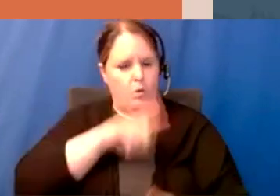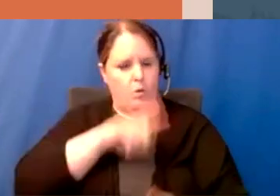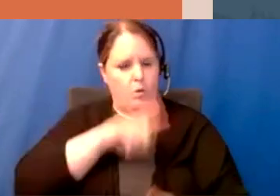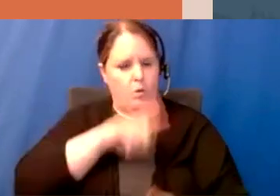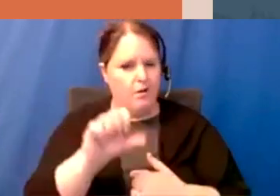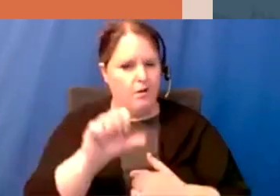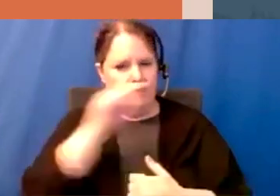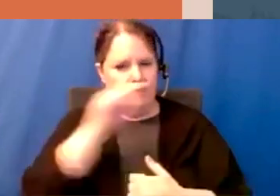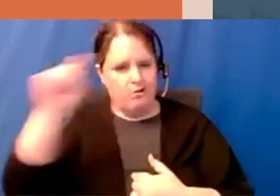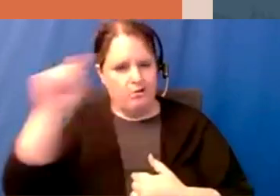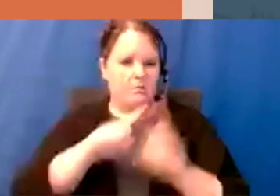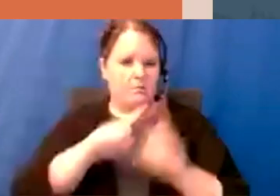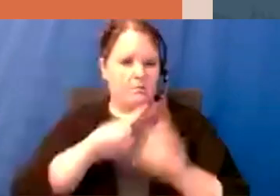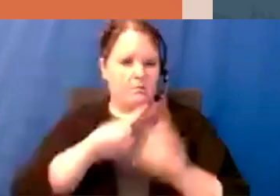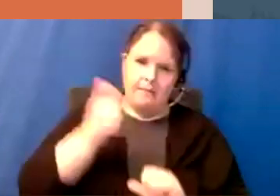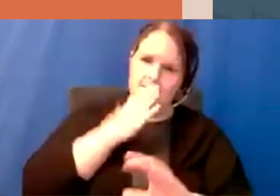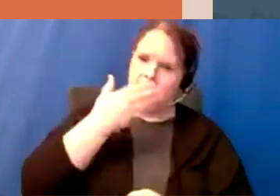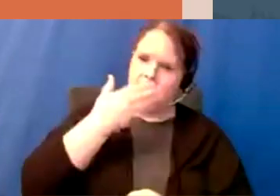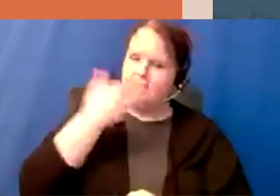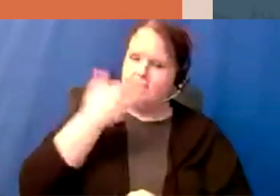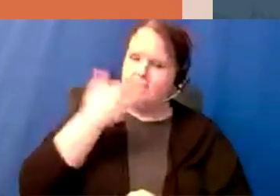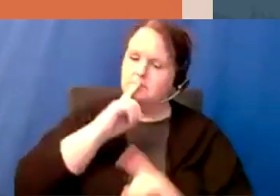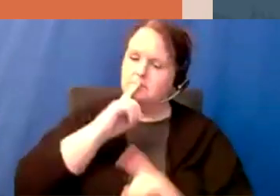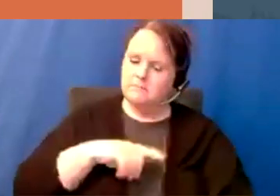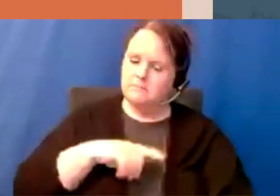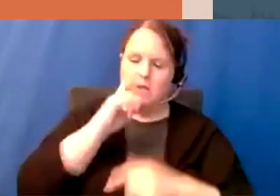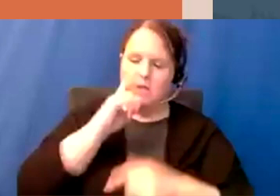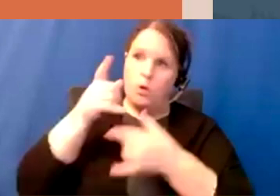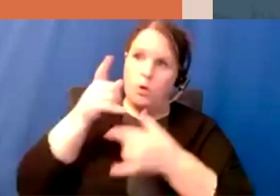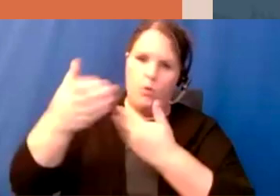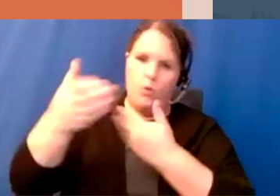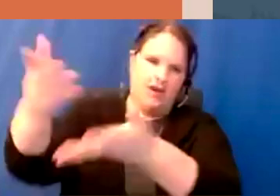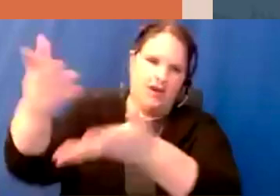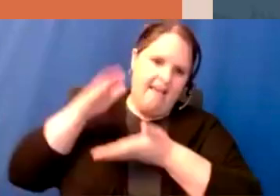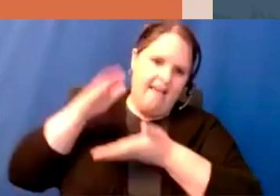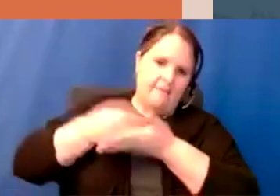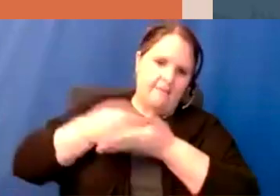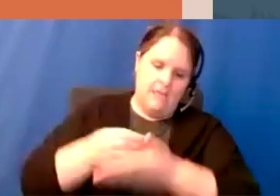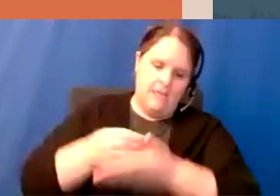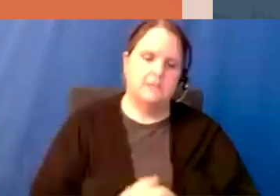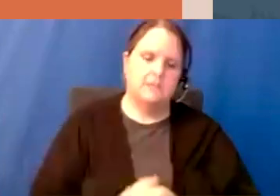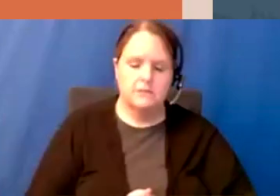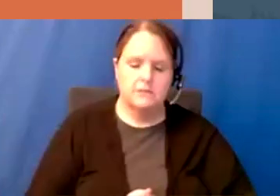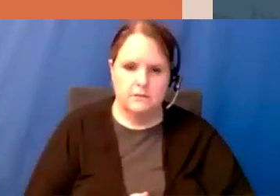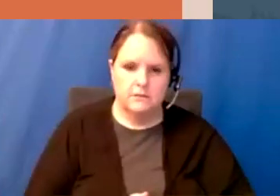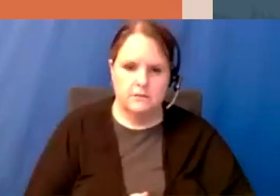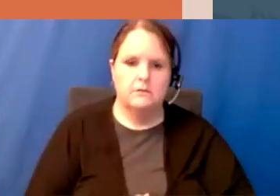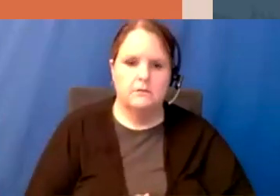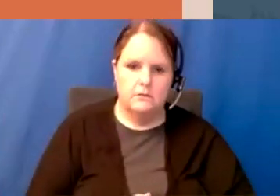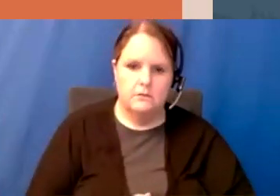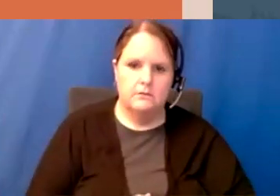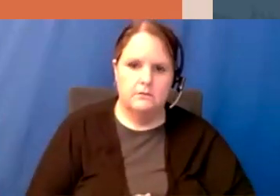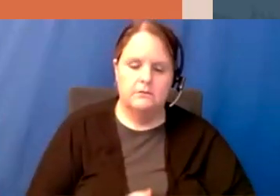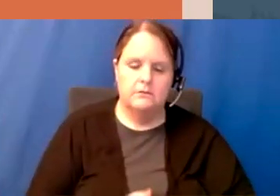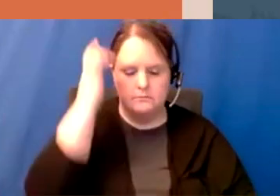other individuals, but the best answer in this case would be the awarding agency, right? Because that will be a requirement of the